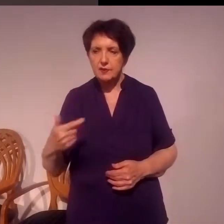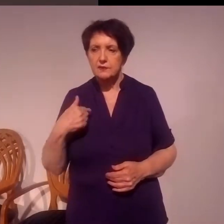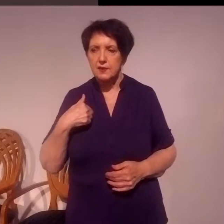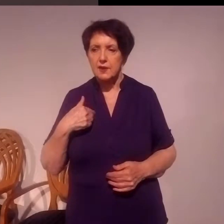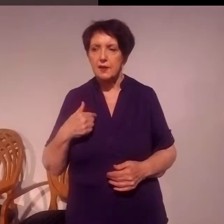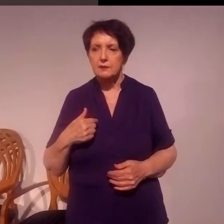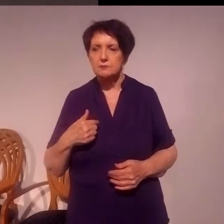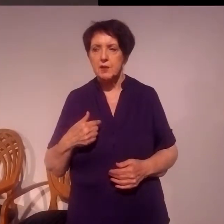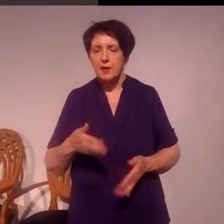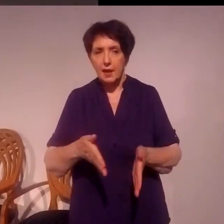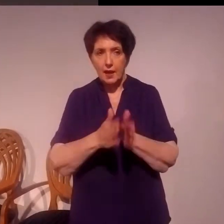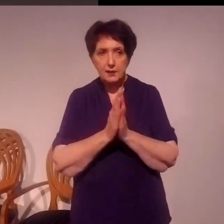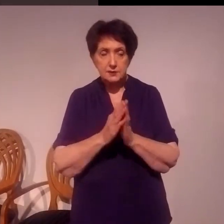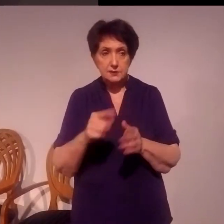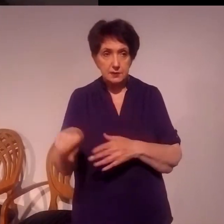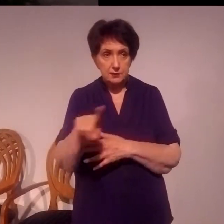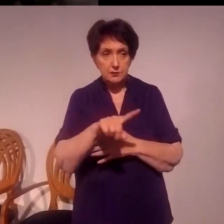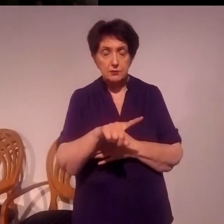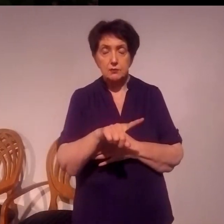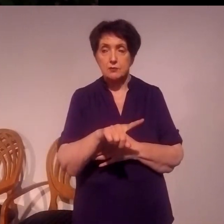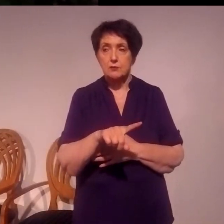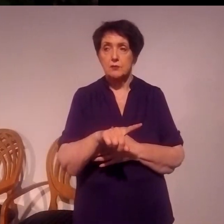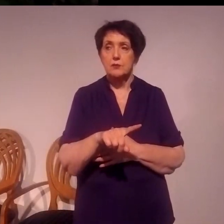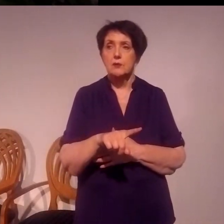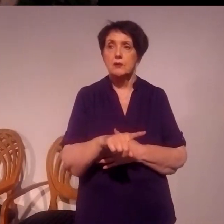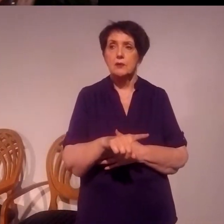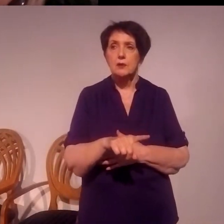impelling you, I'm asking you,